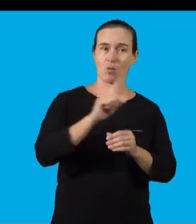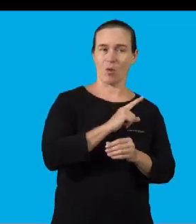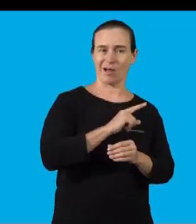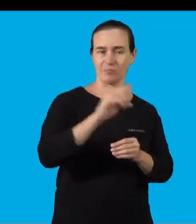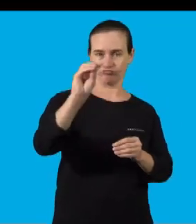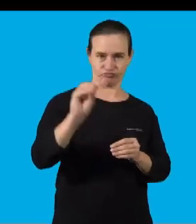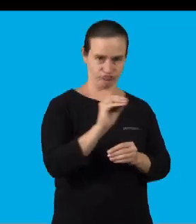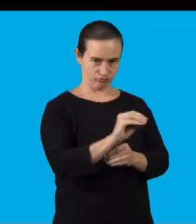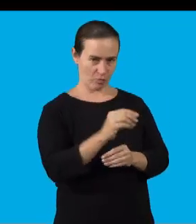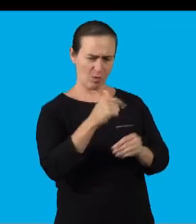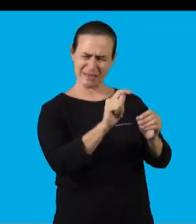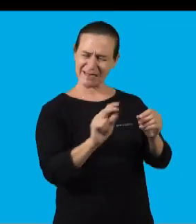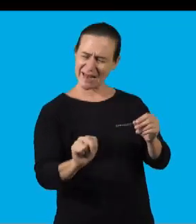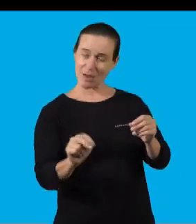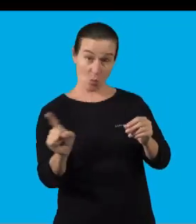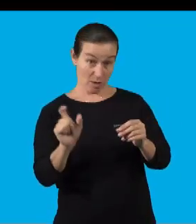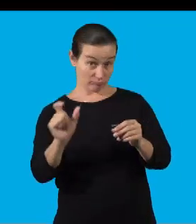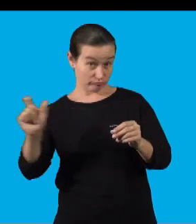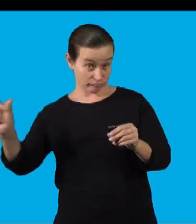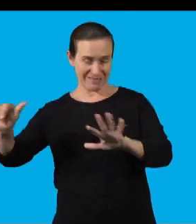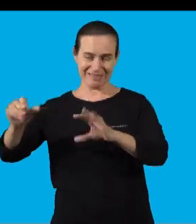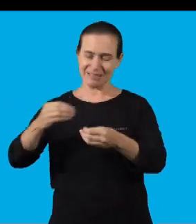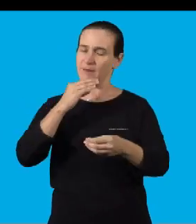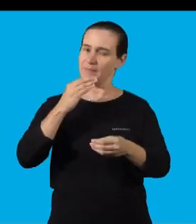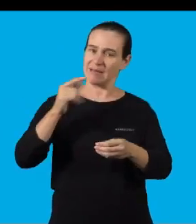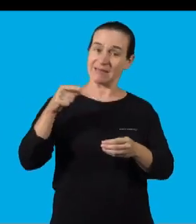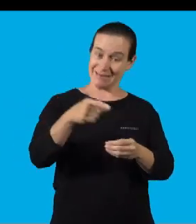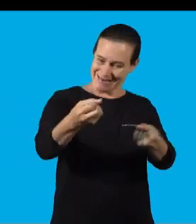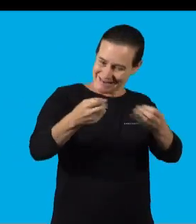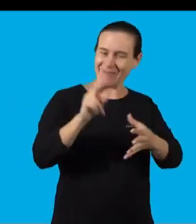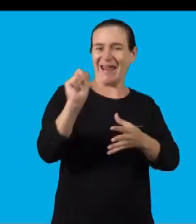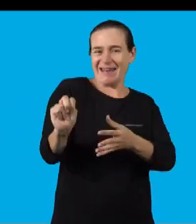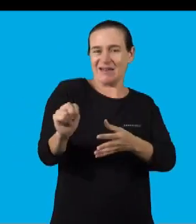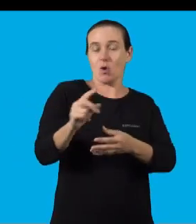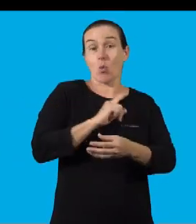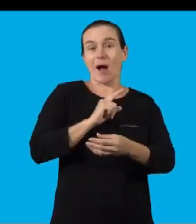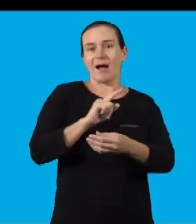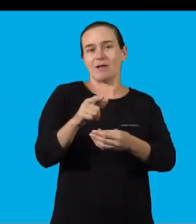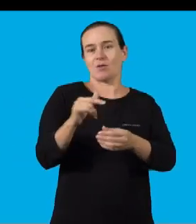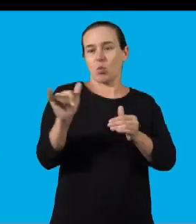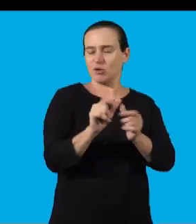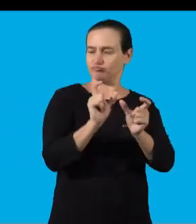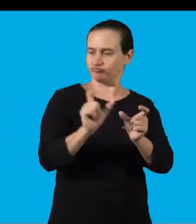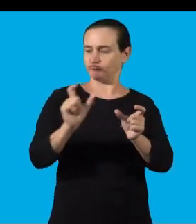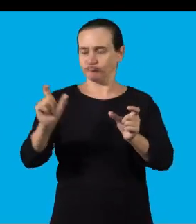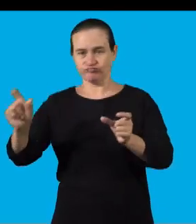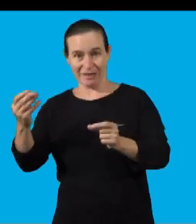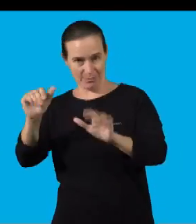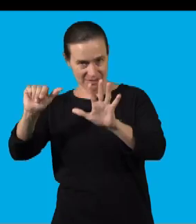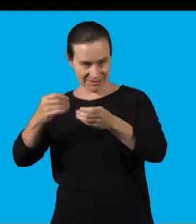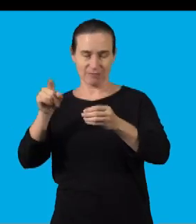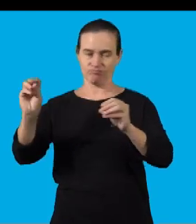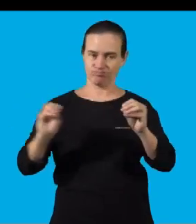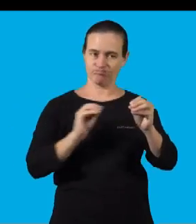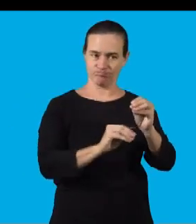well we are looking for the 60th term, meaning the n is given to us. The term number is given to us. So that